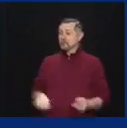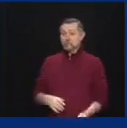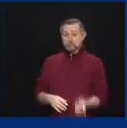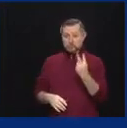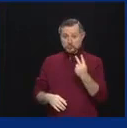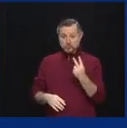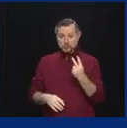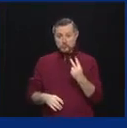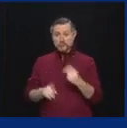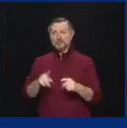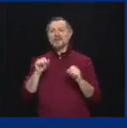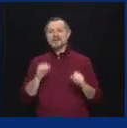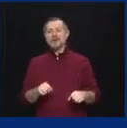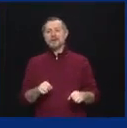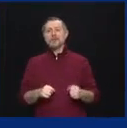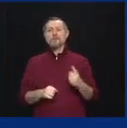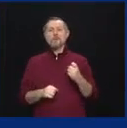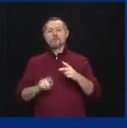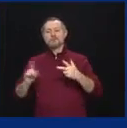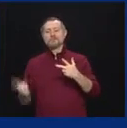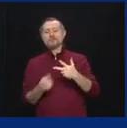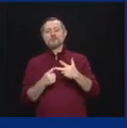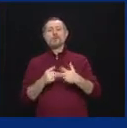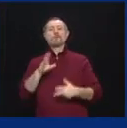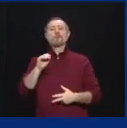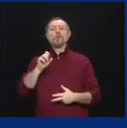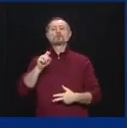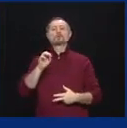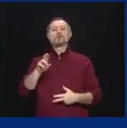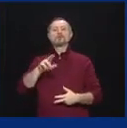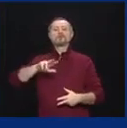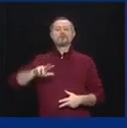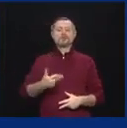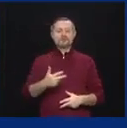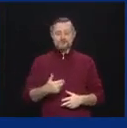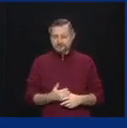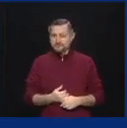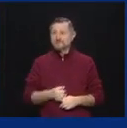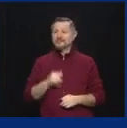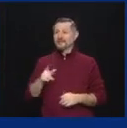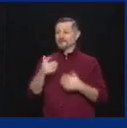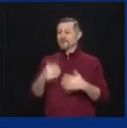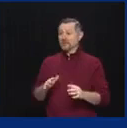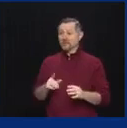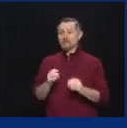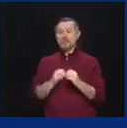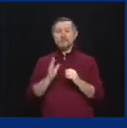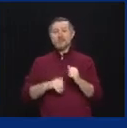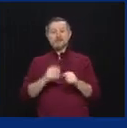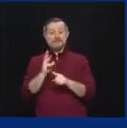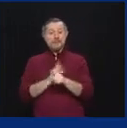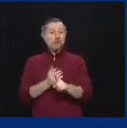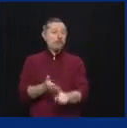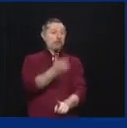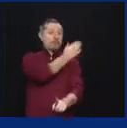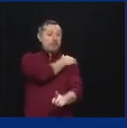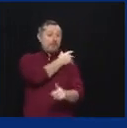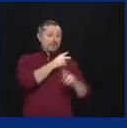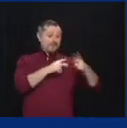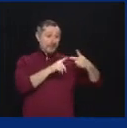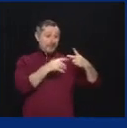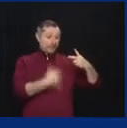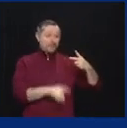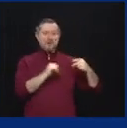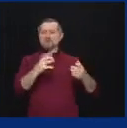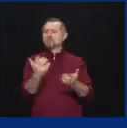and get a booster shot. If you've had your vaccination, your full vaccination more than 6 months ago, please get the booster.